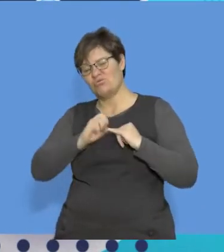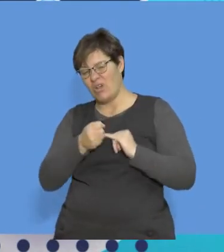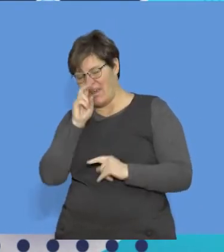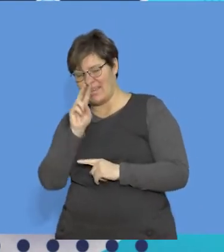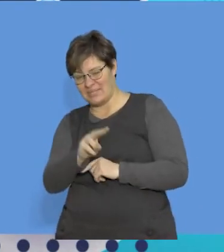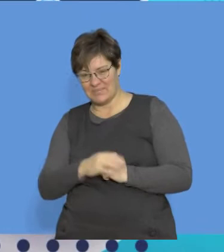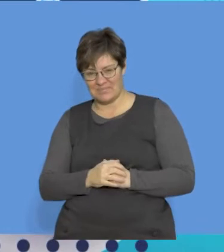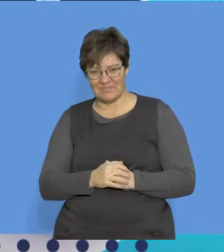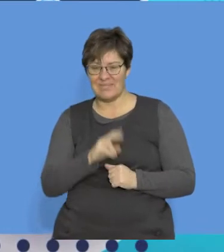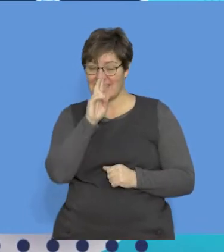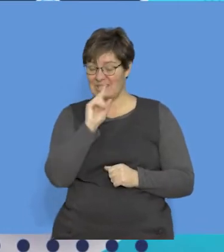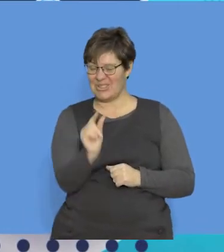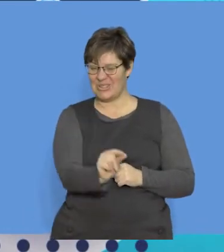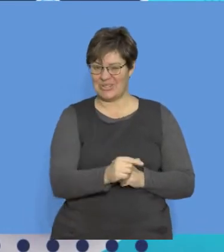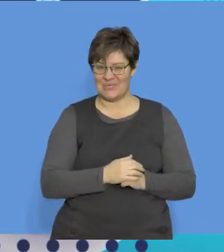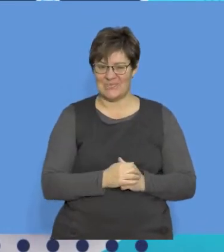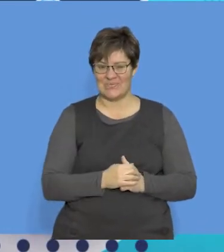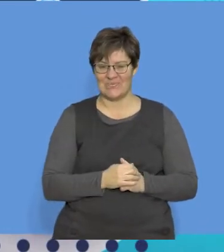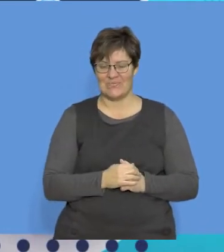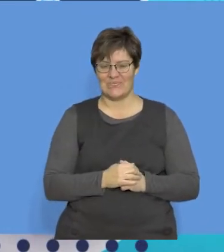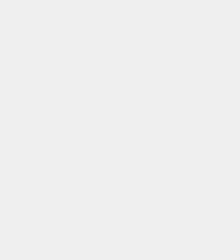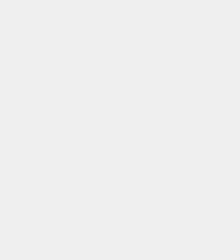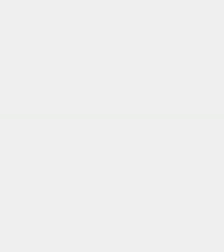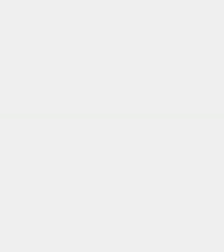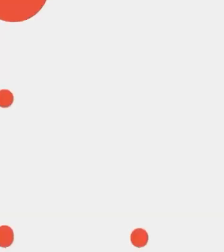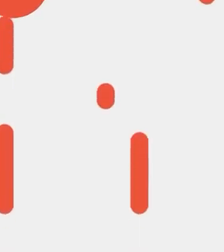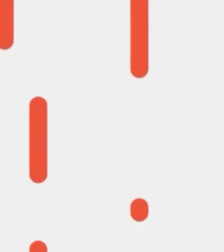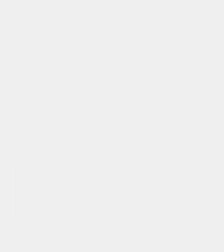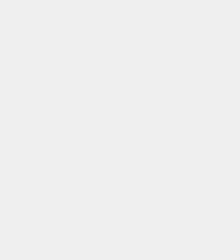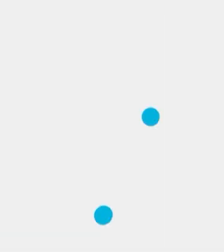at. Stay tuned. I'll be back just now.